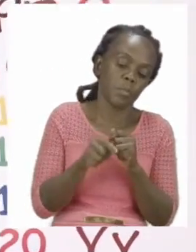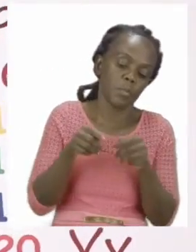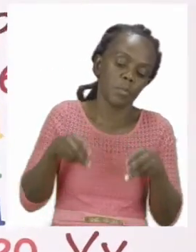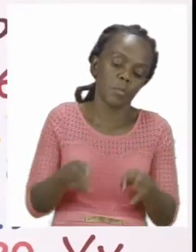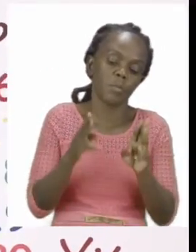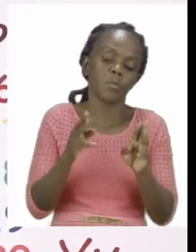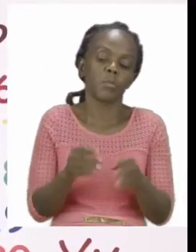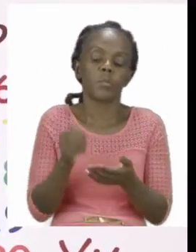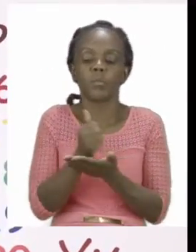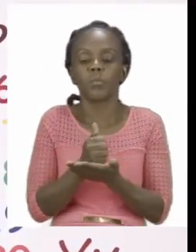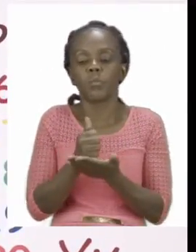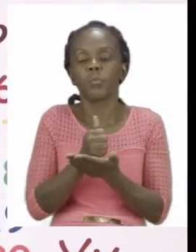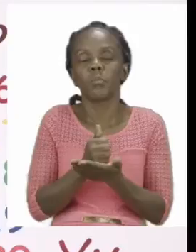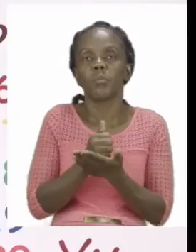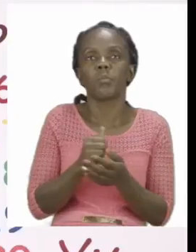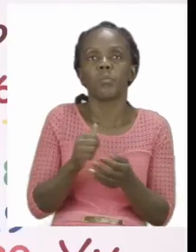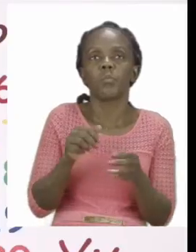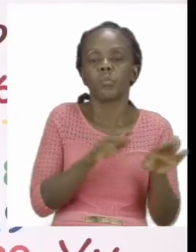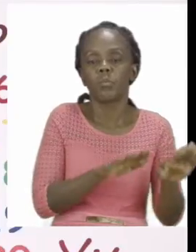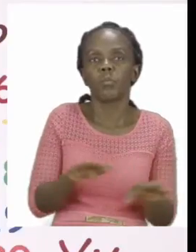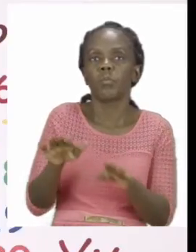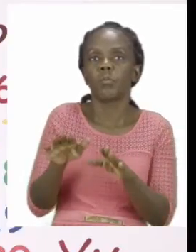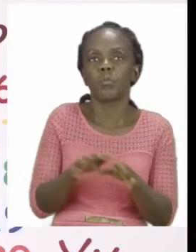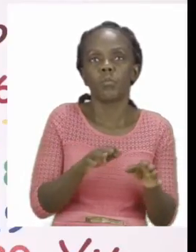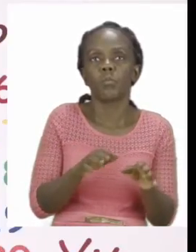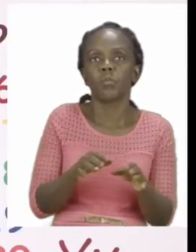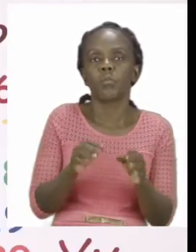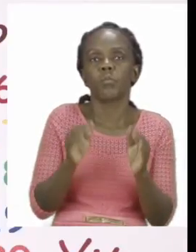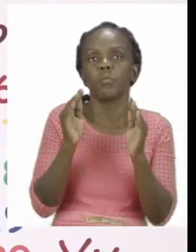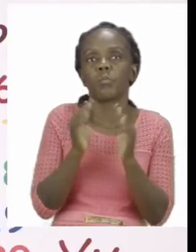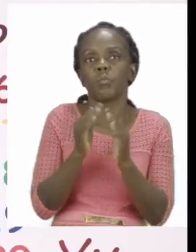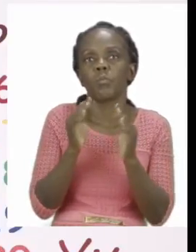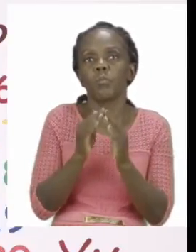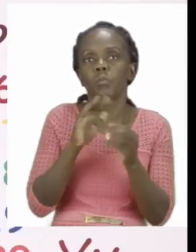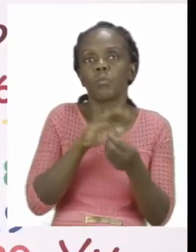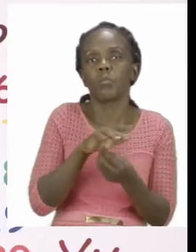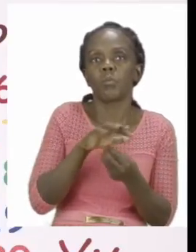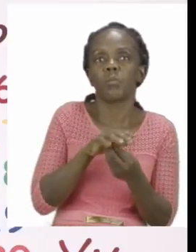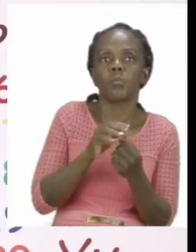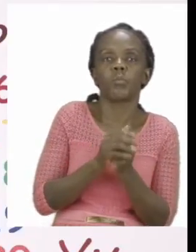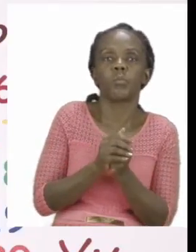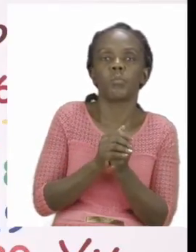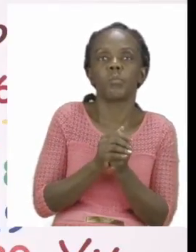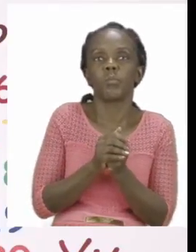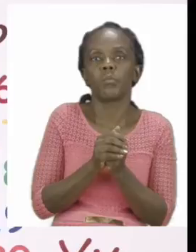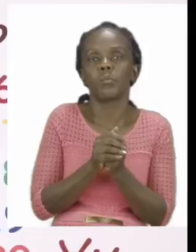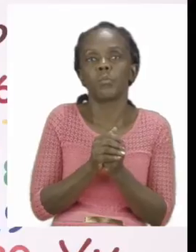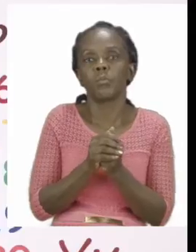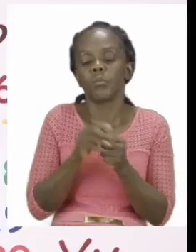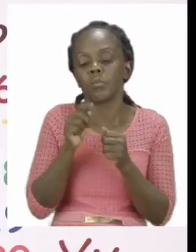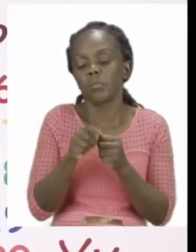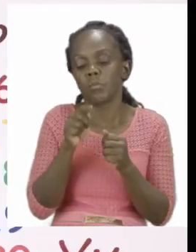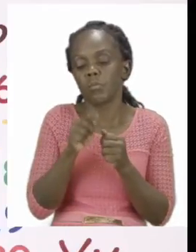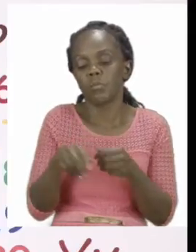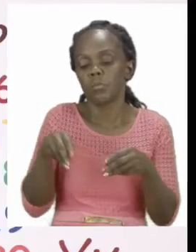the way we mop the floor in our family home. This is the